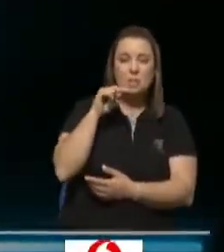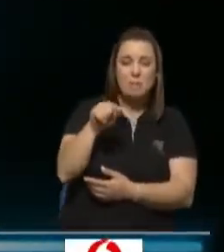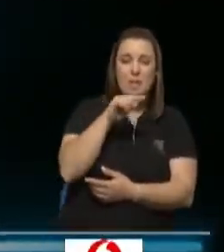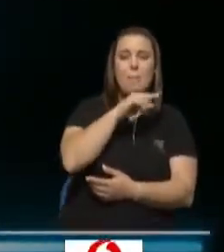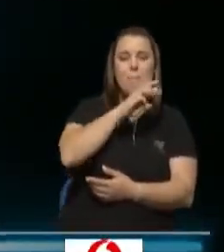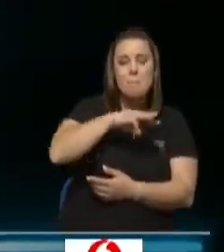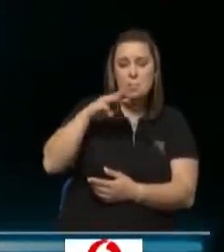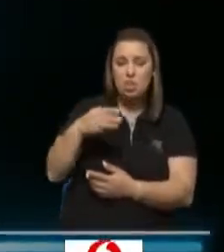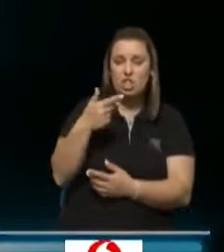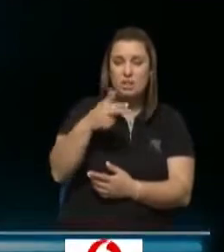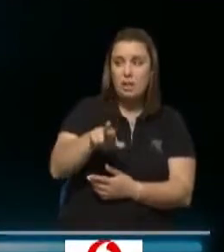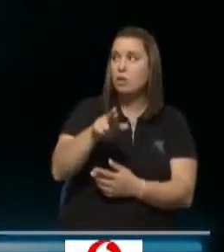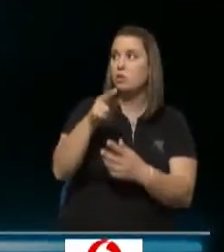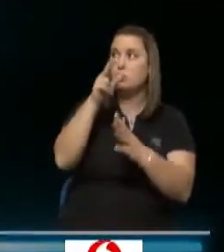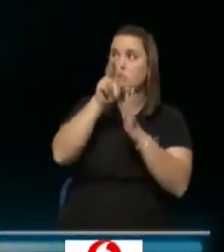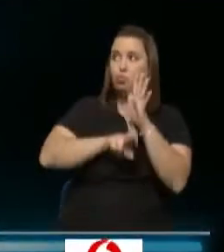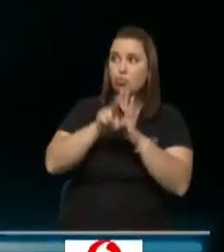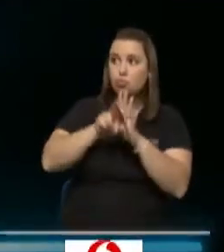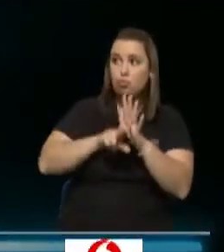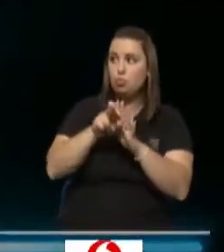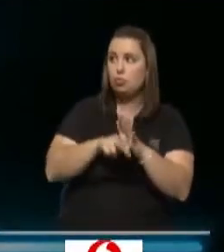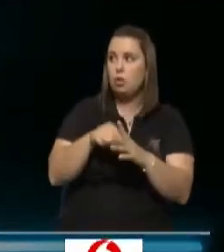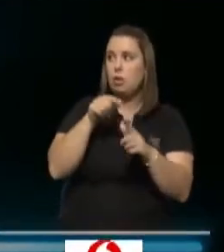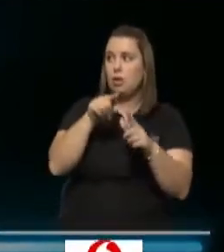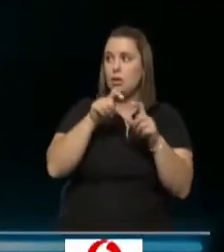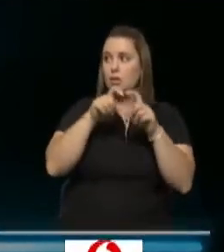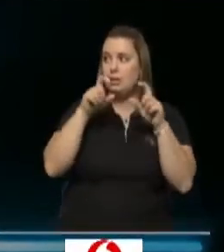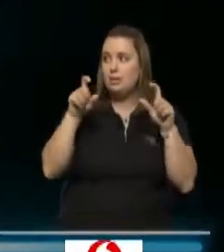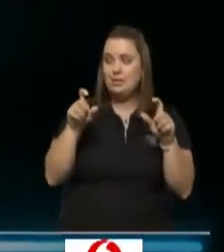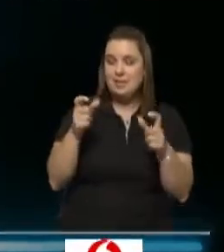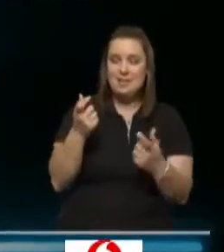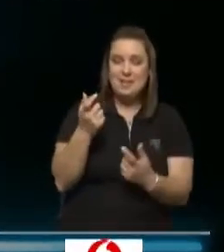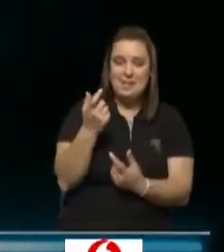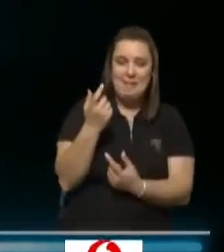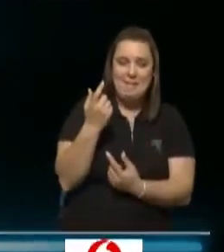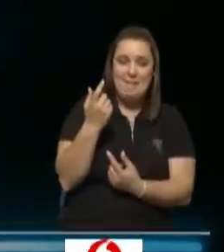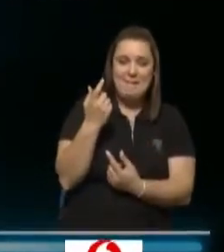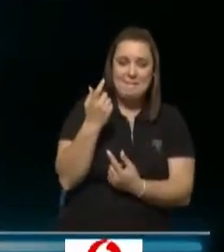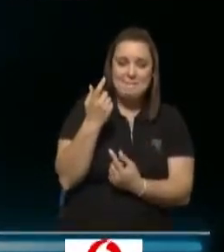billion. In regulatory taxes, and these